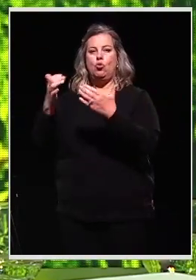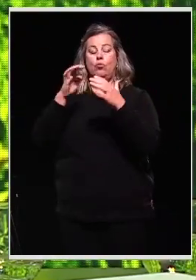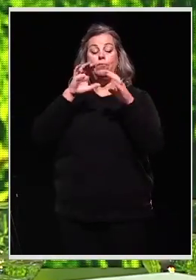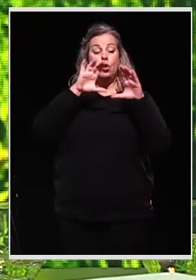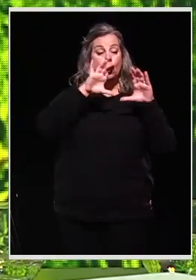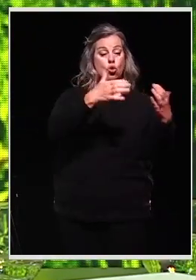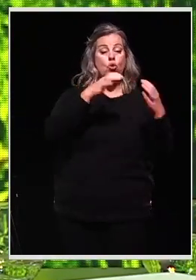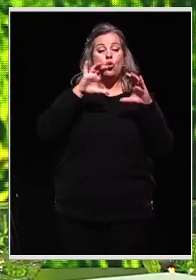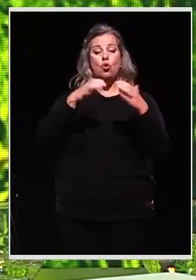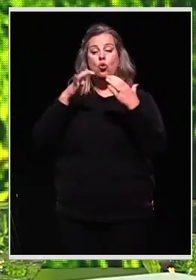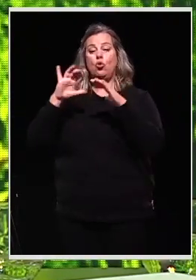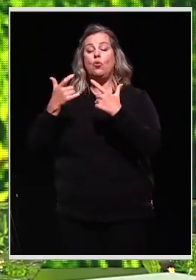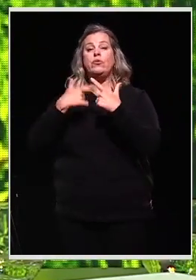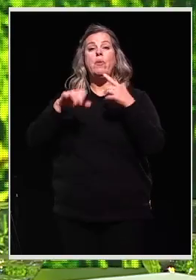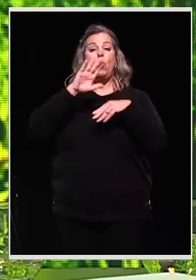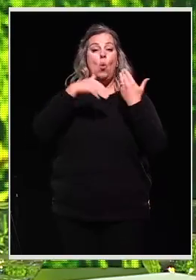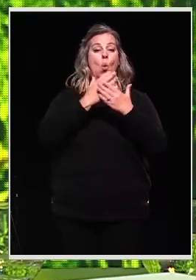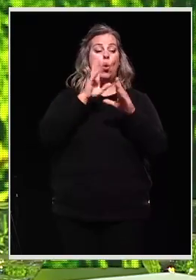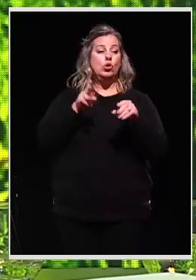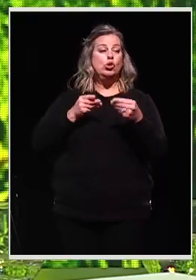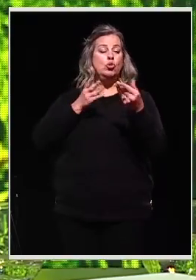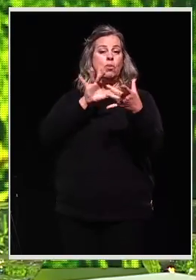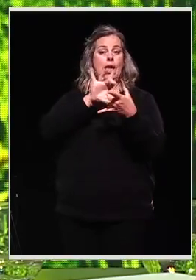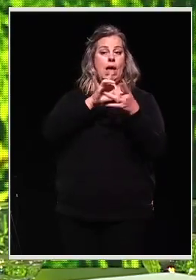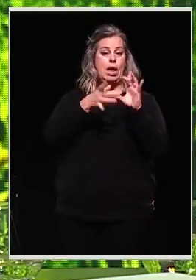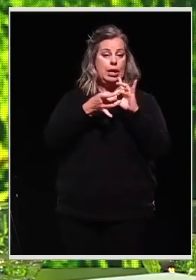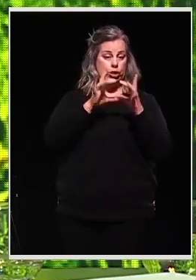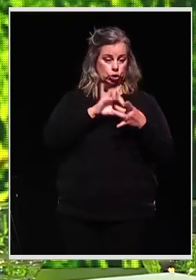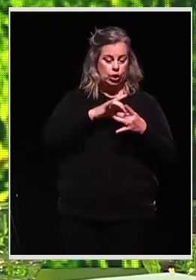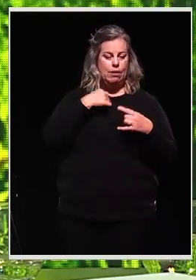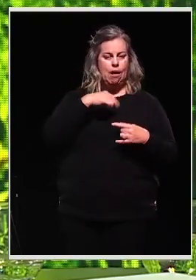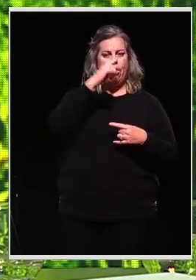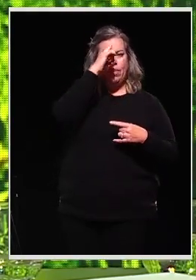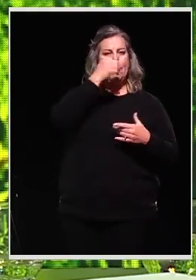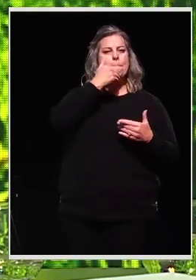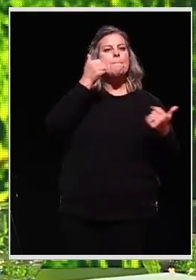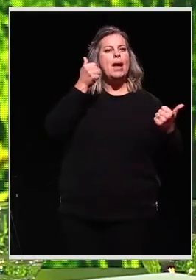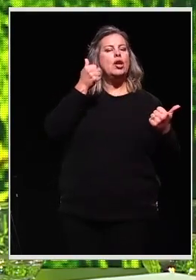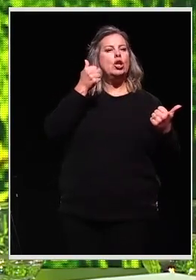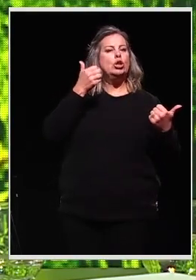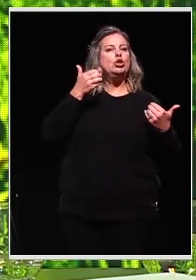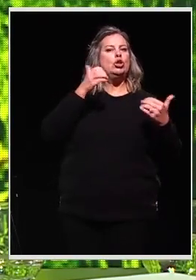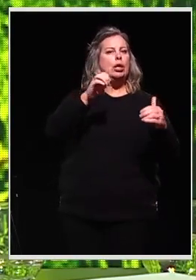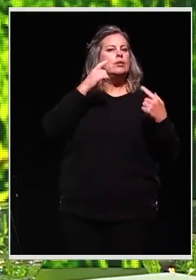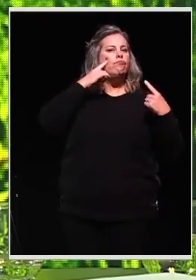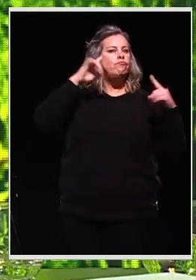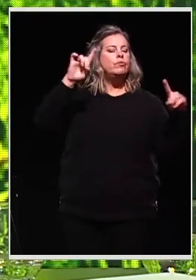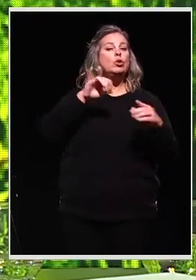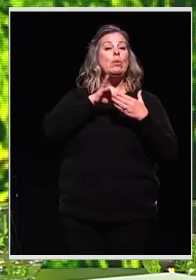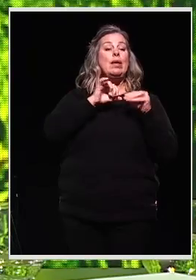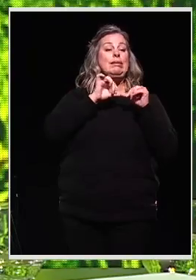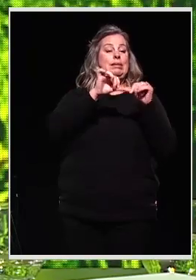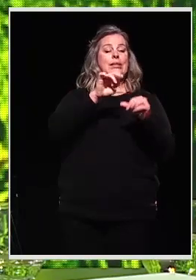groups that normally wouldn't mix, as they say, I think you have the greatest chance of success. So that Sustained Dairy Grant I